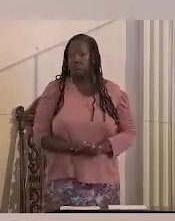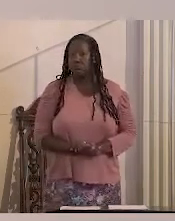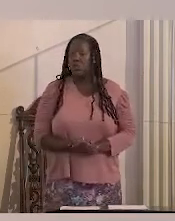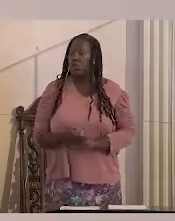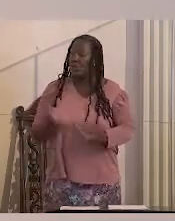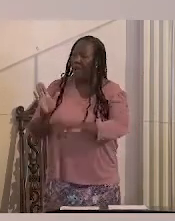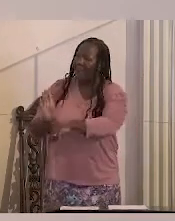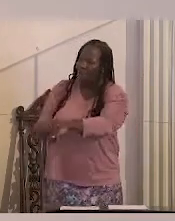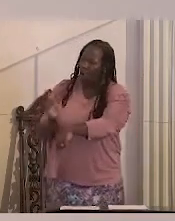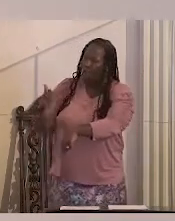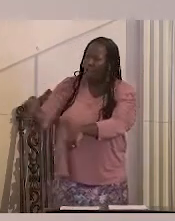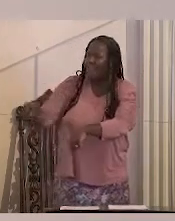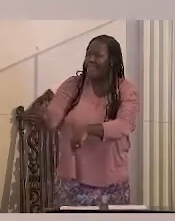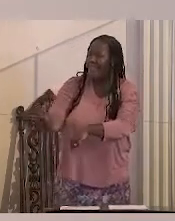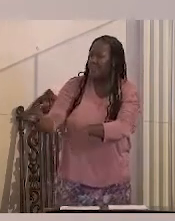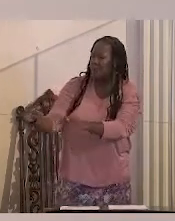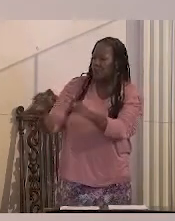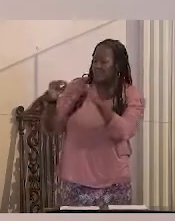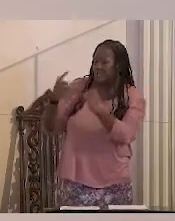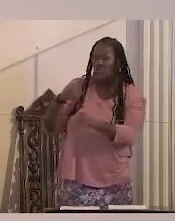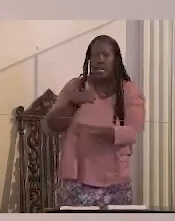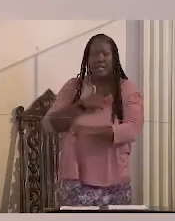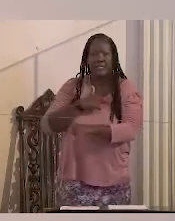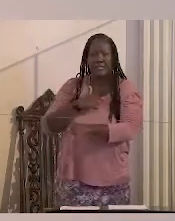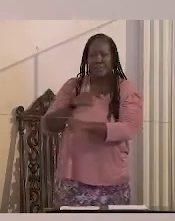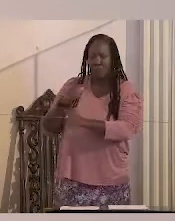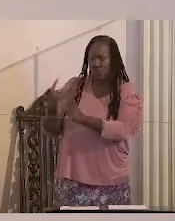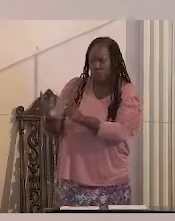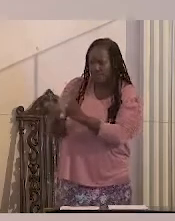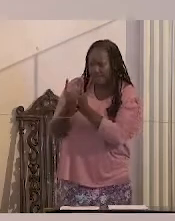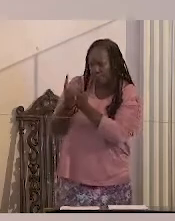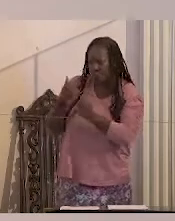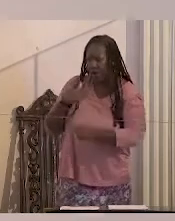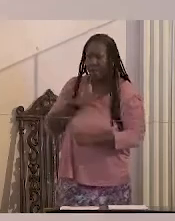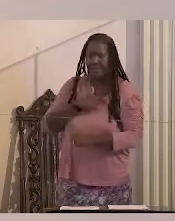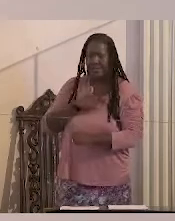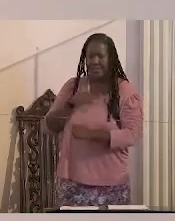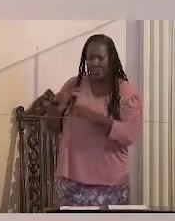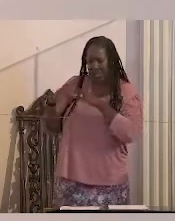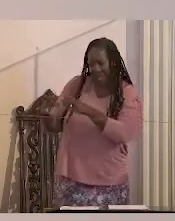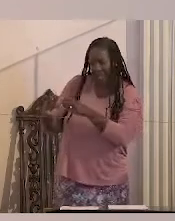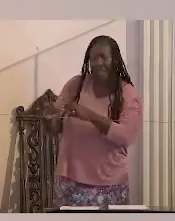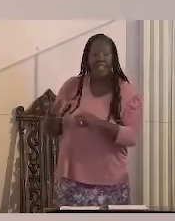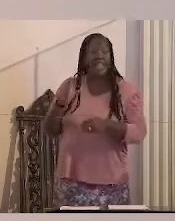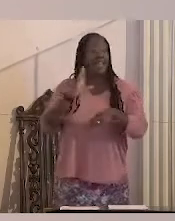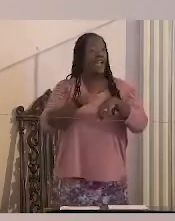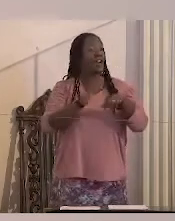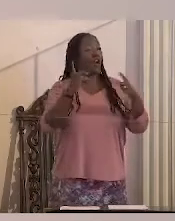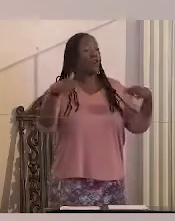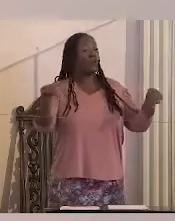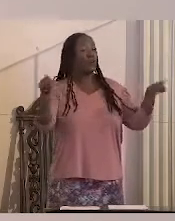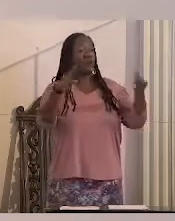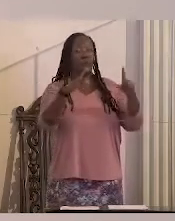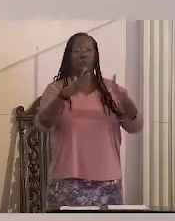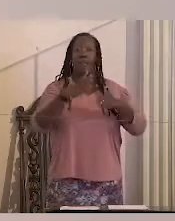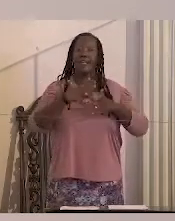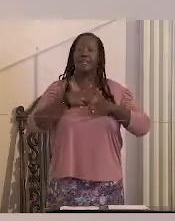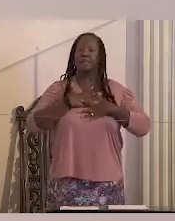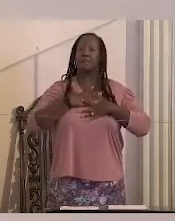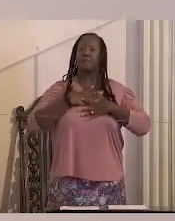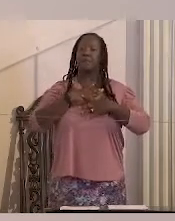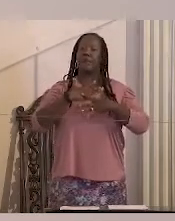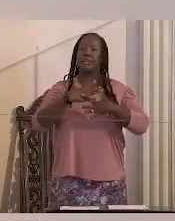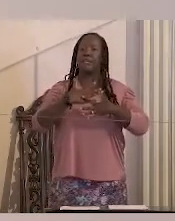them as teachers, mentors, guides, and I call on you as breathing